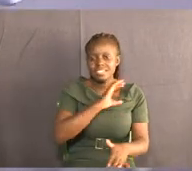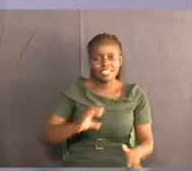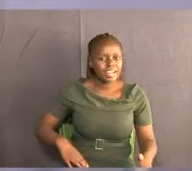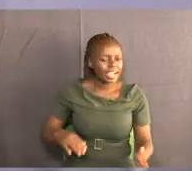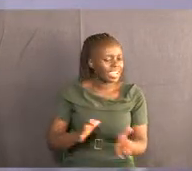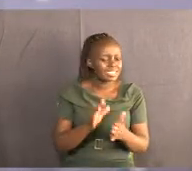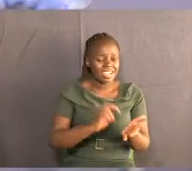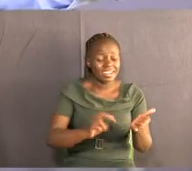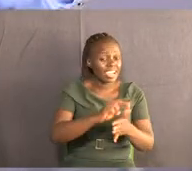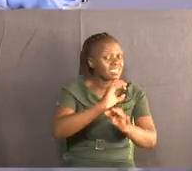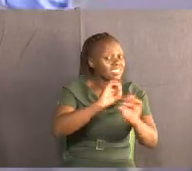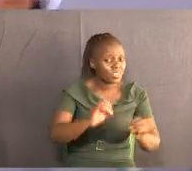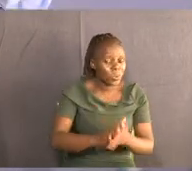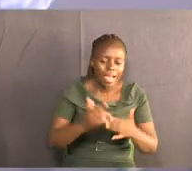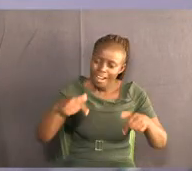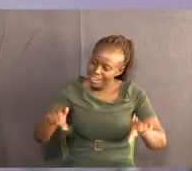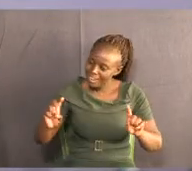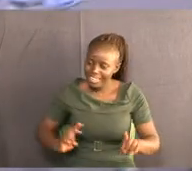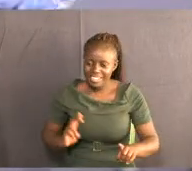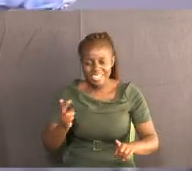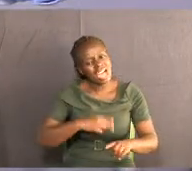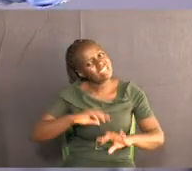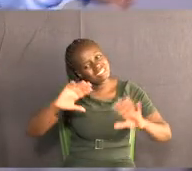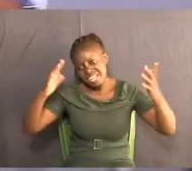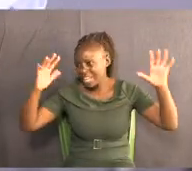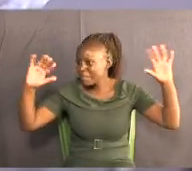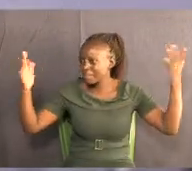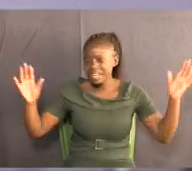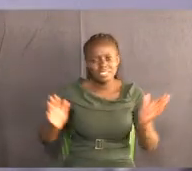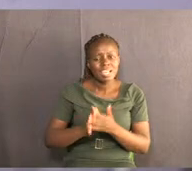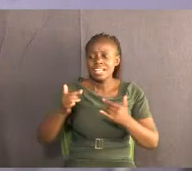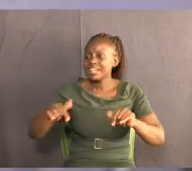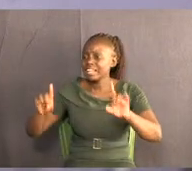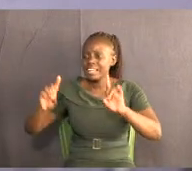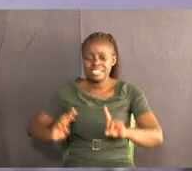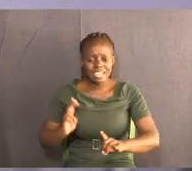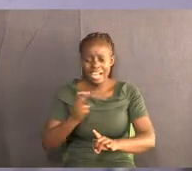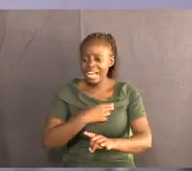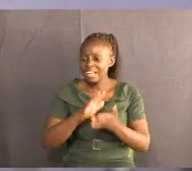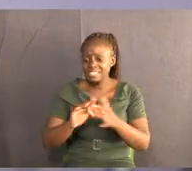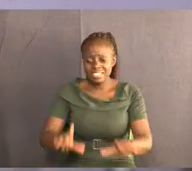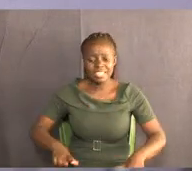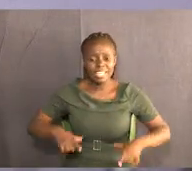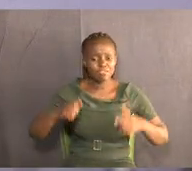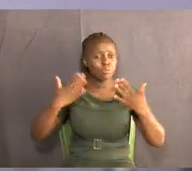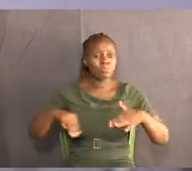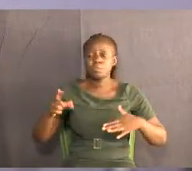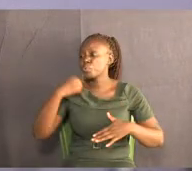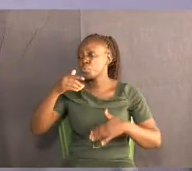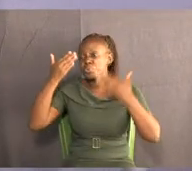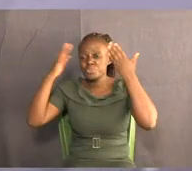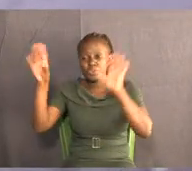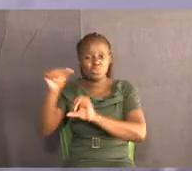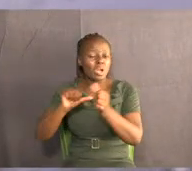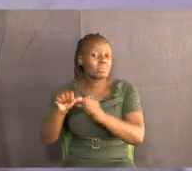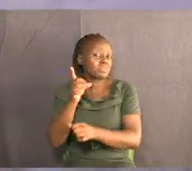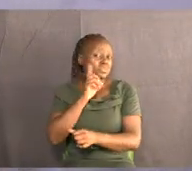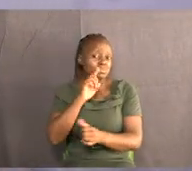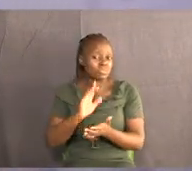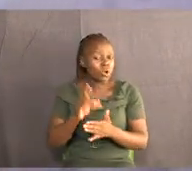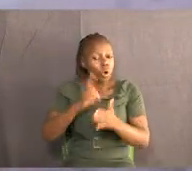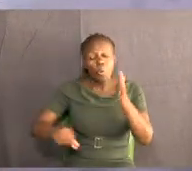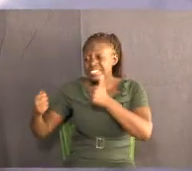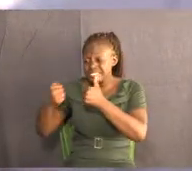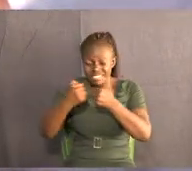dead, then let's drink, let's make merry, and let's live like people who have no tomorrow. What is challenging us here